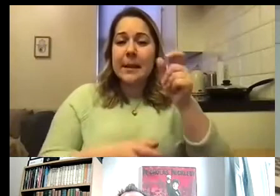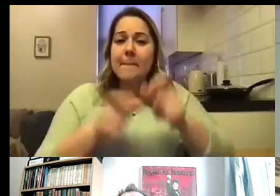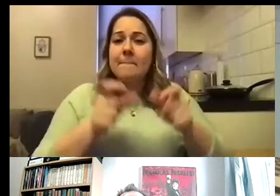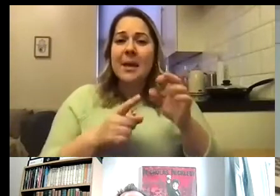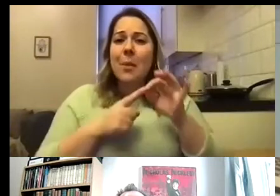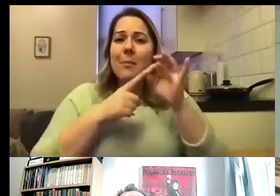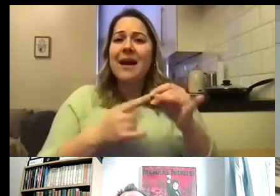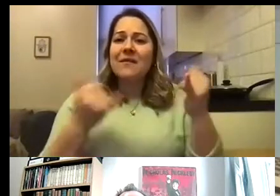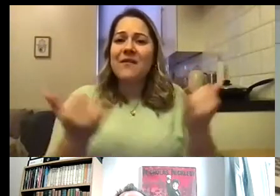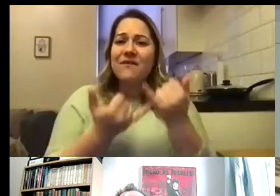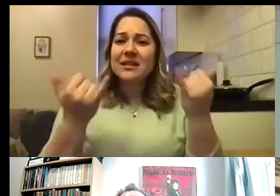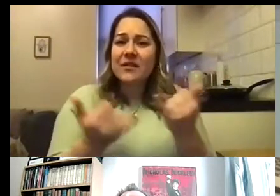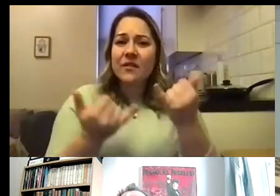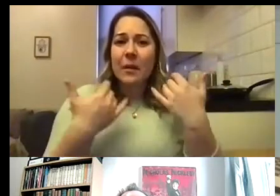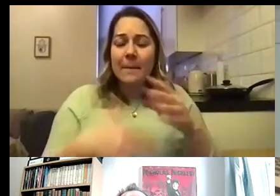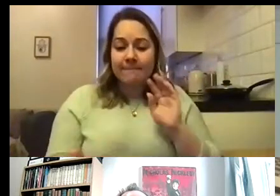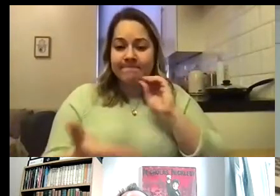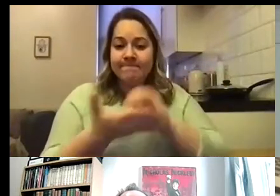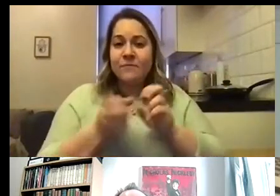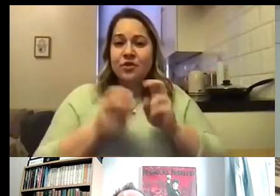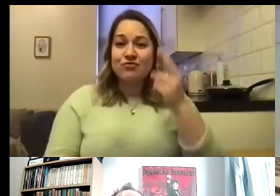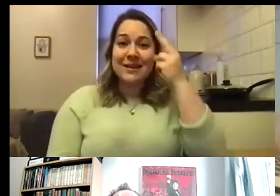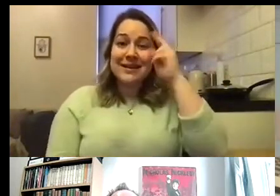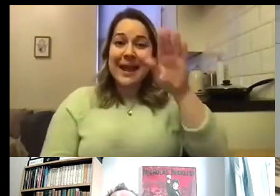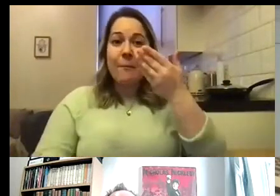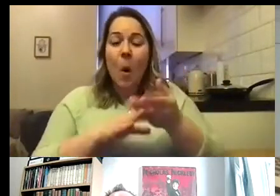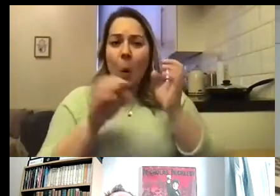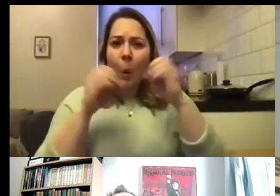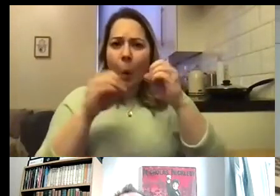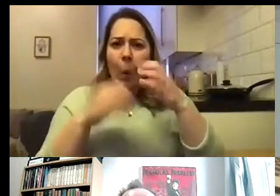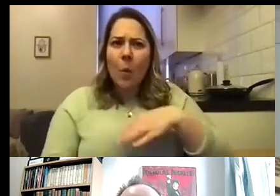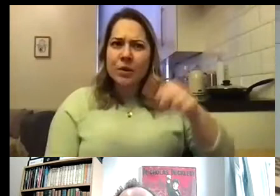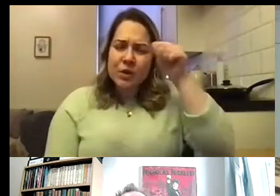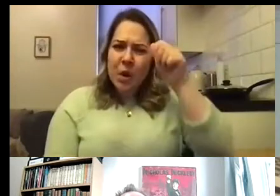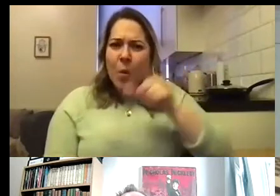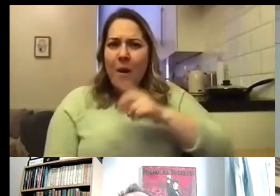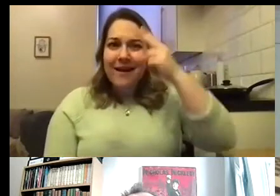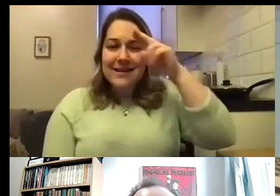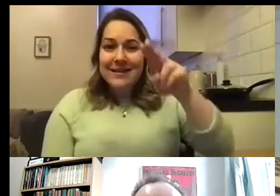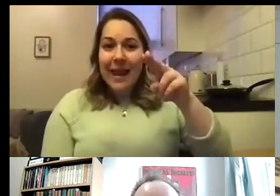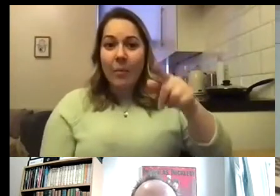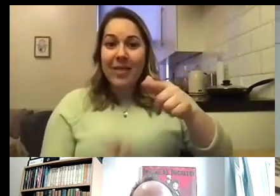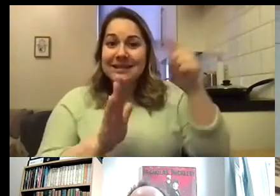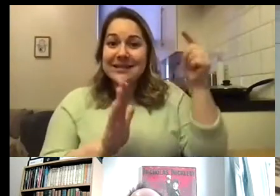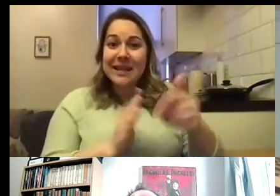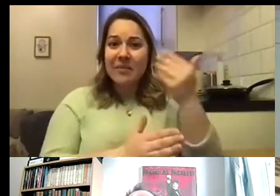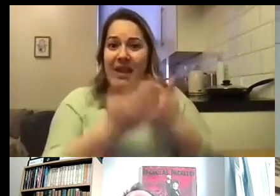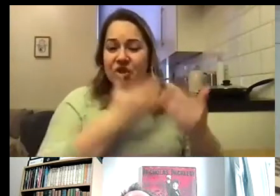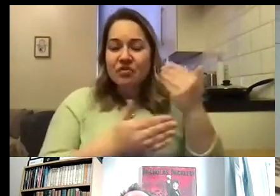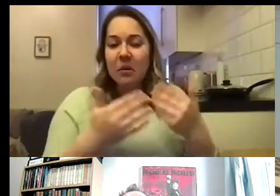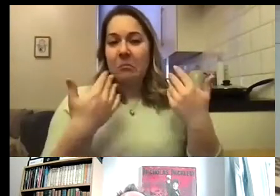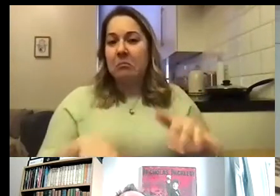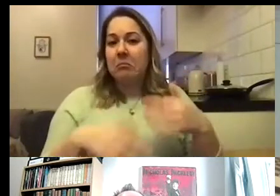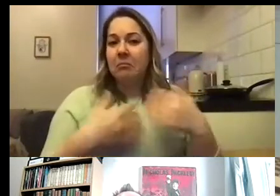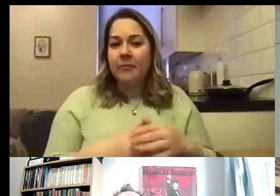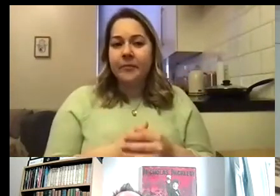applied having just Googled their street name and wondering why it was called what it was, then realizing how linked they were to the history. But Emily